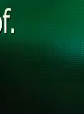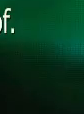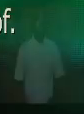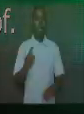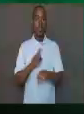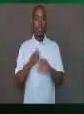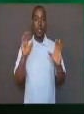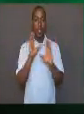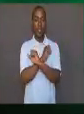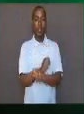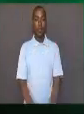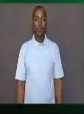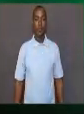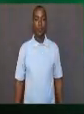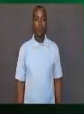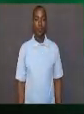Time's up.